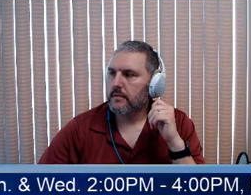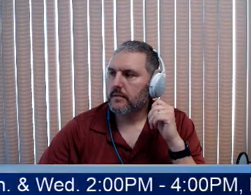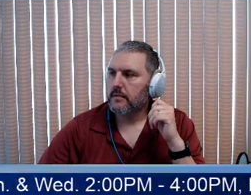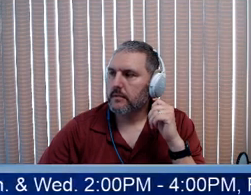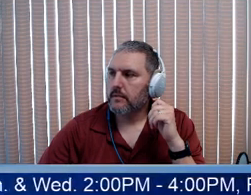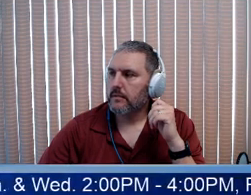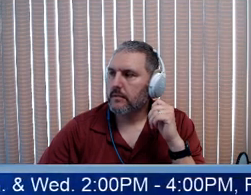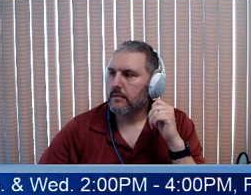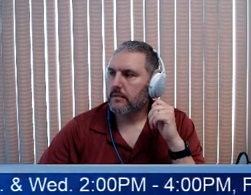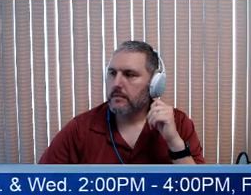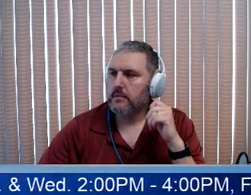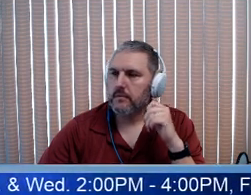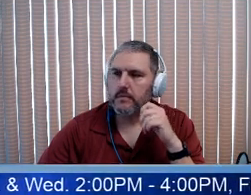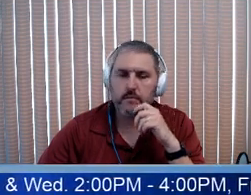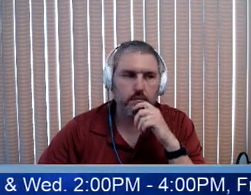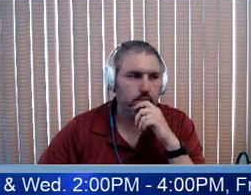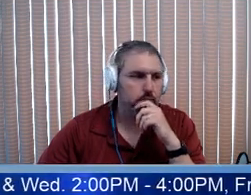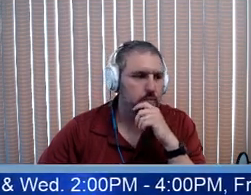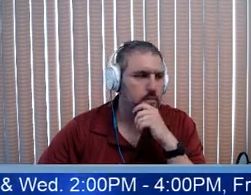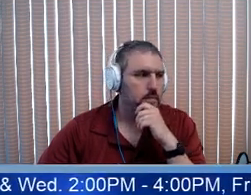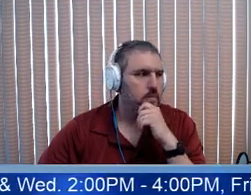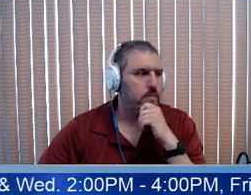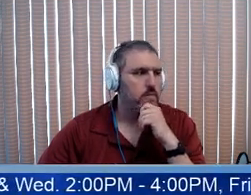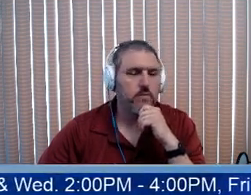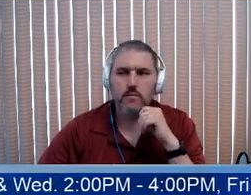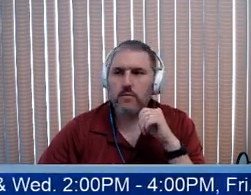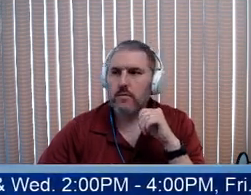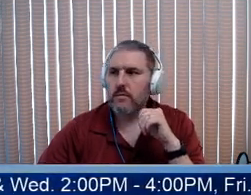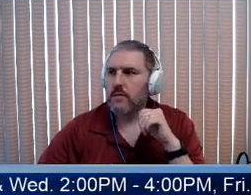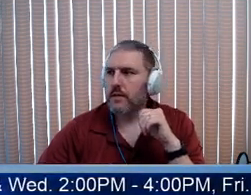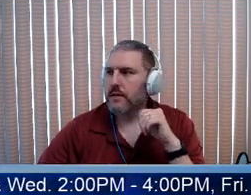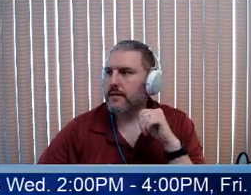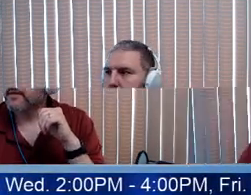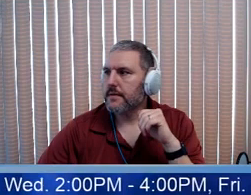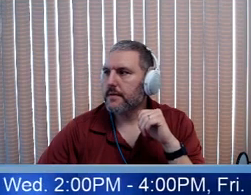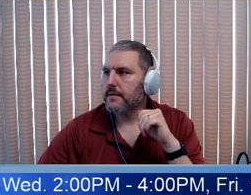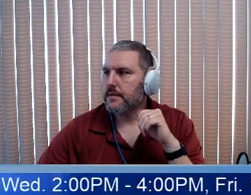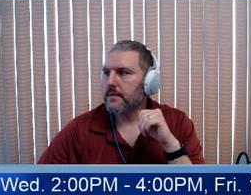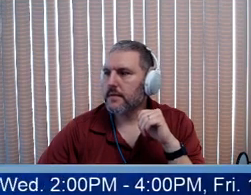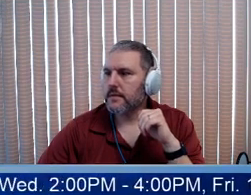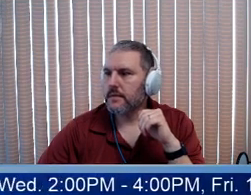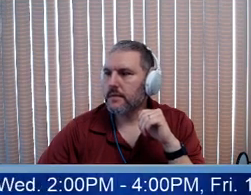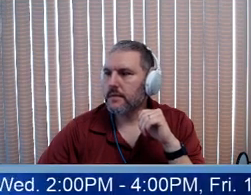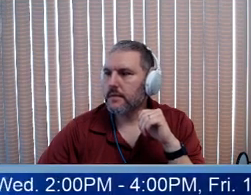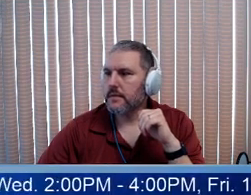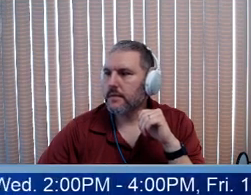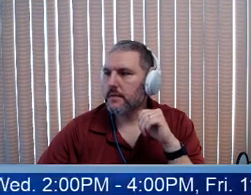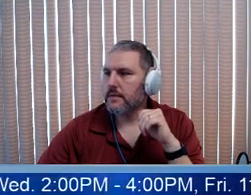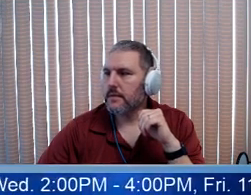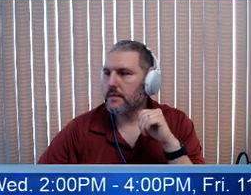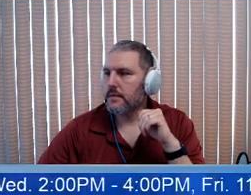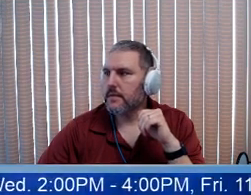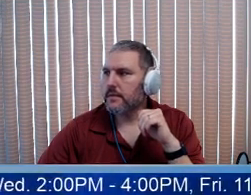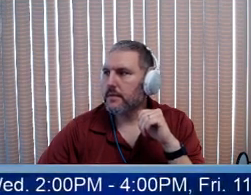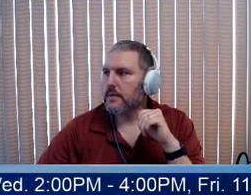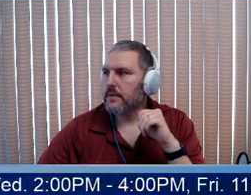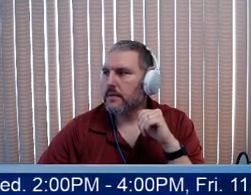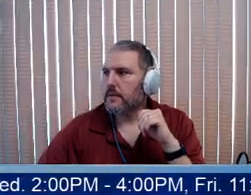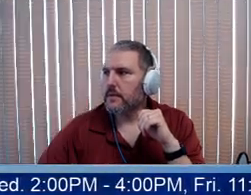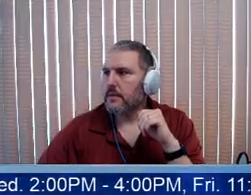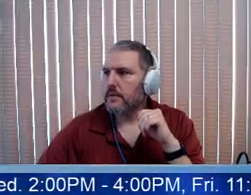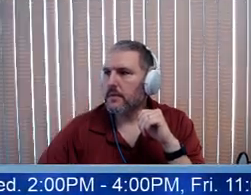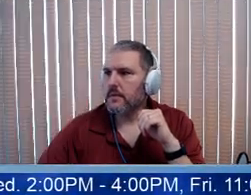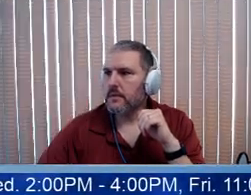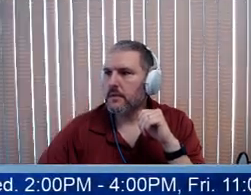as I conclude my remarks, I want to say that we have to have a situation where Lake Street,